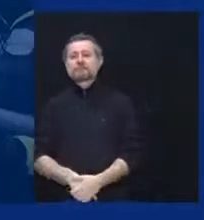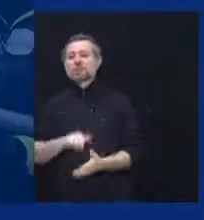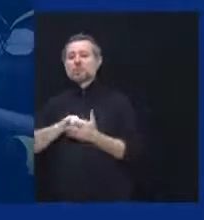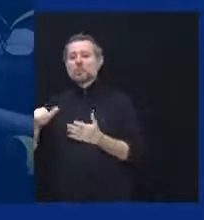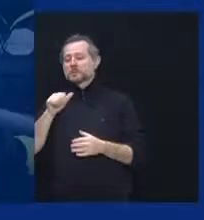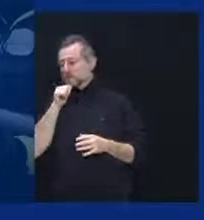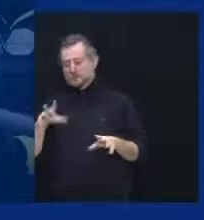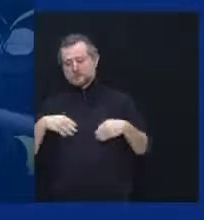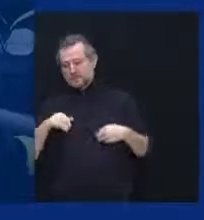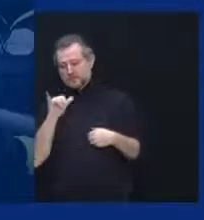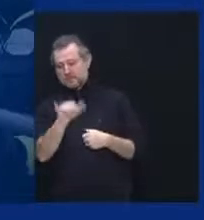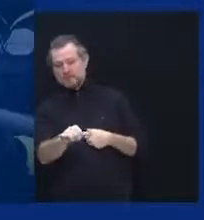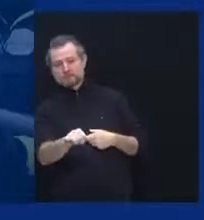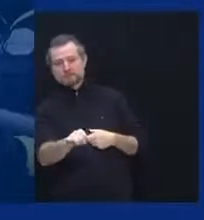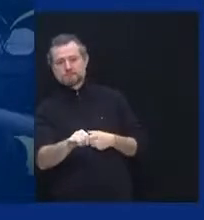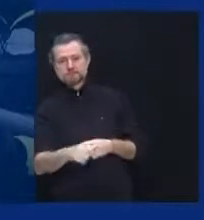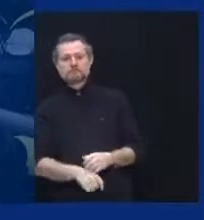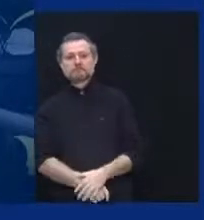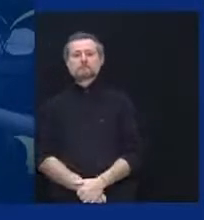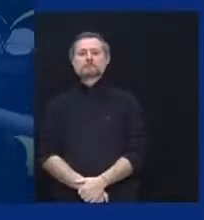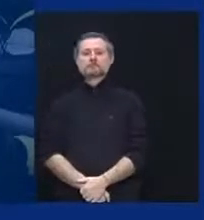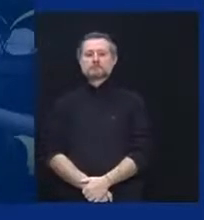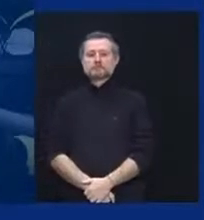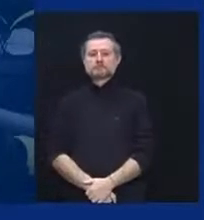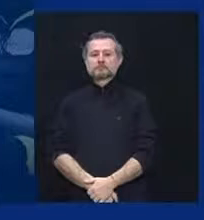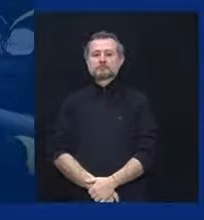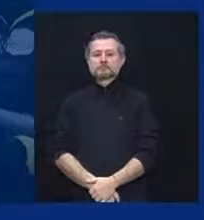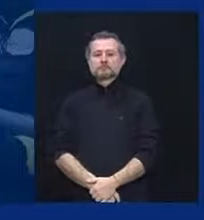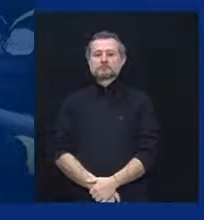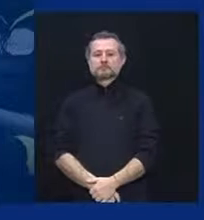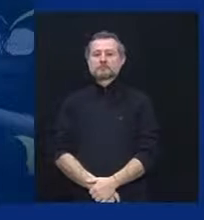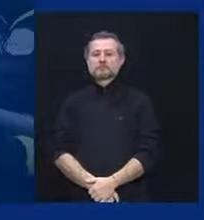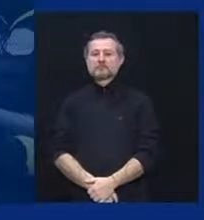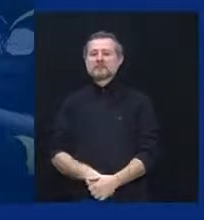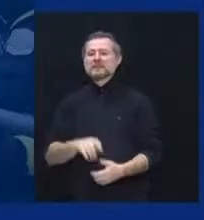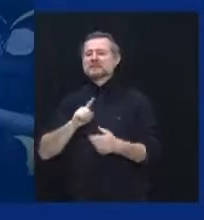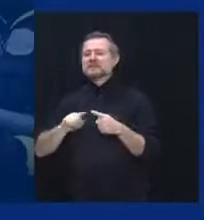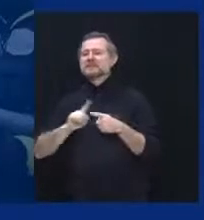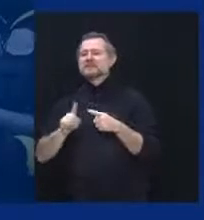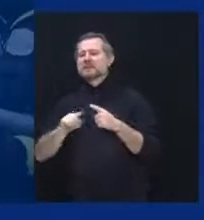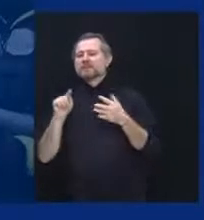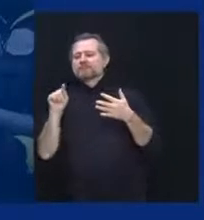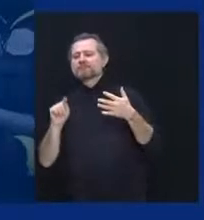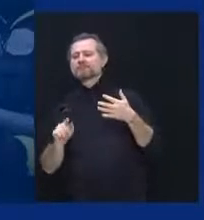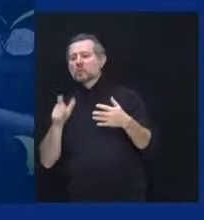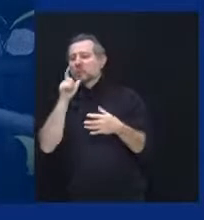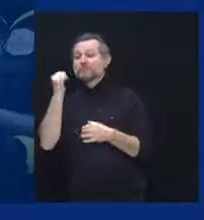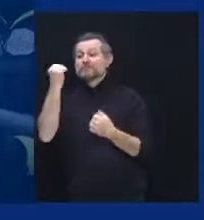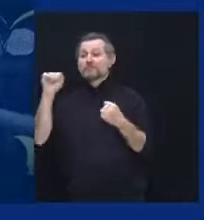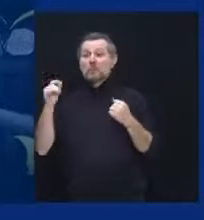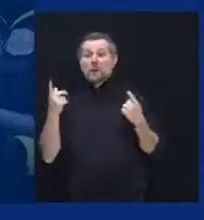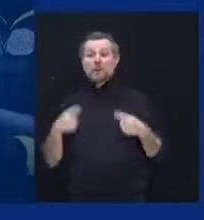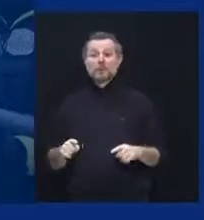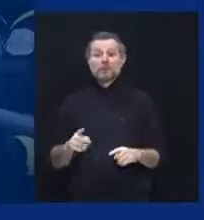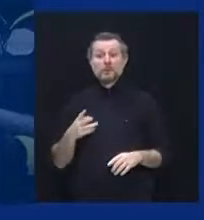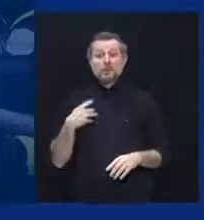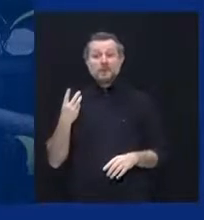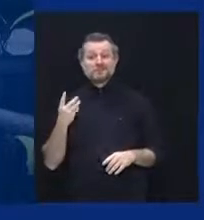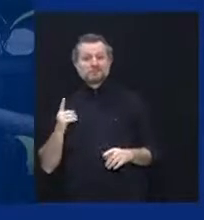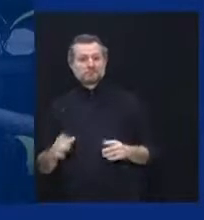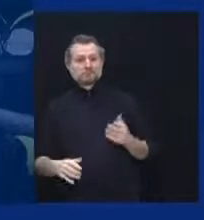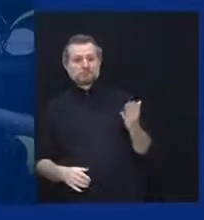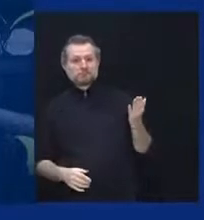tolerate it. There are levels of extremism. What happened in Washington did not